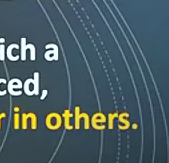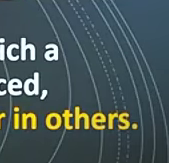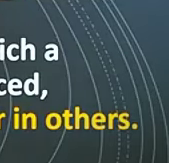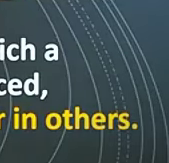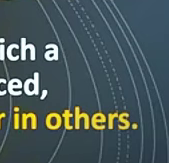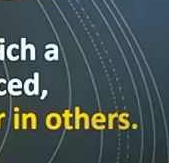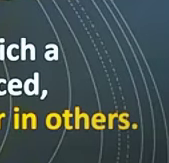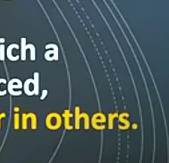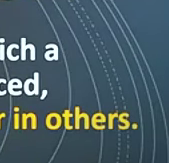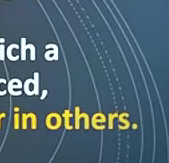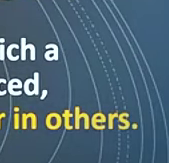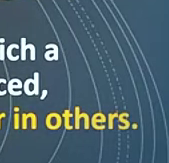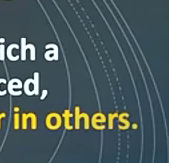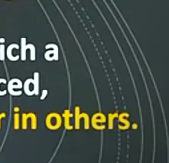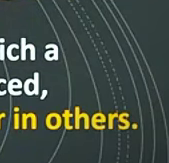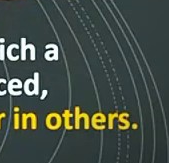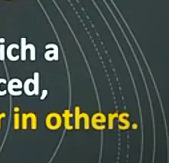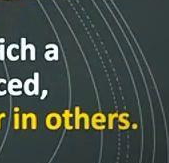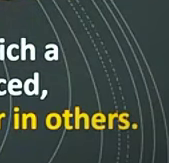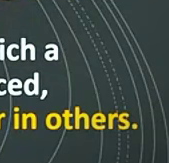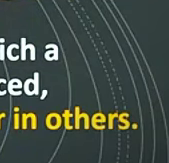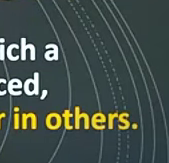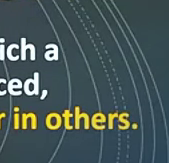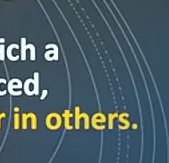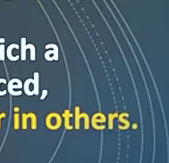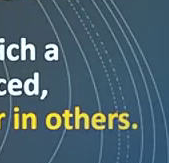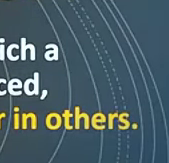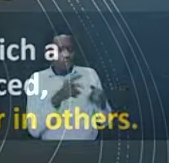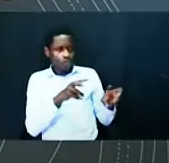of similar behavior in